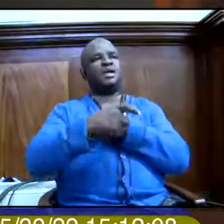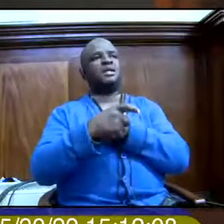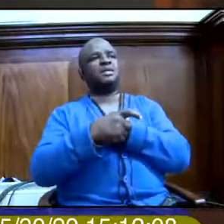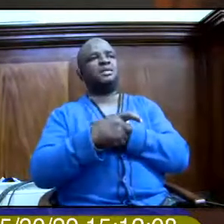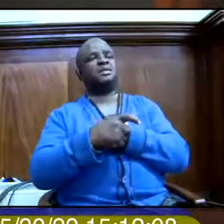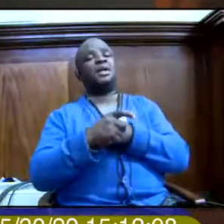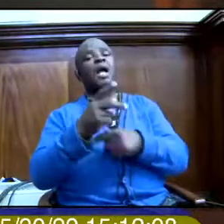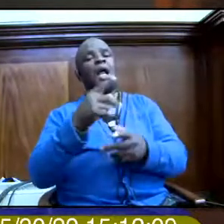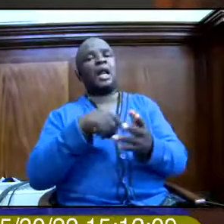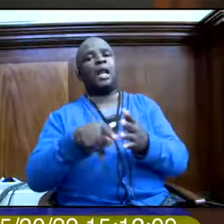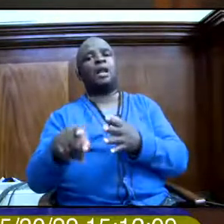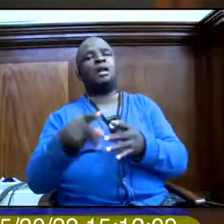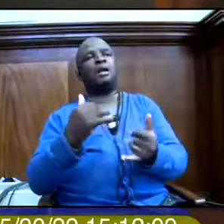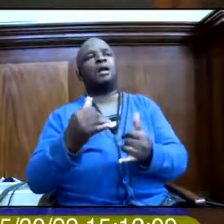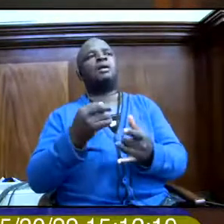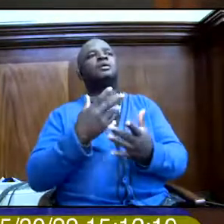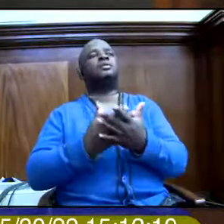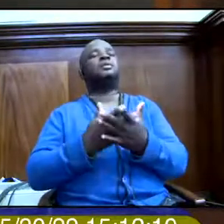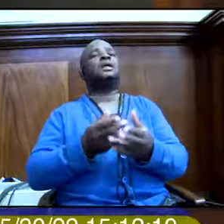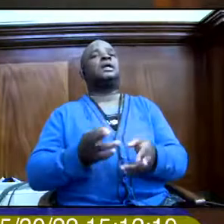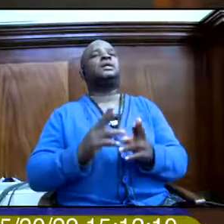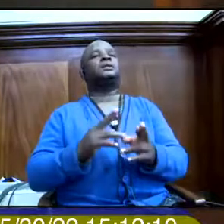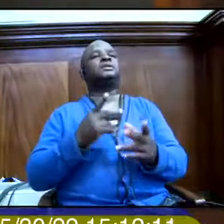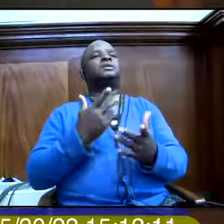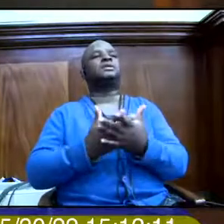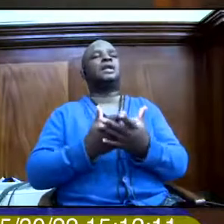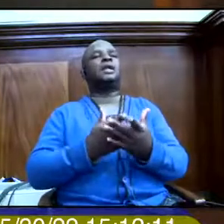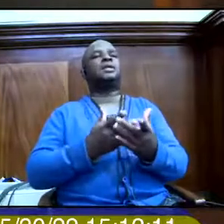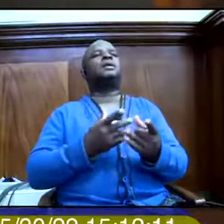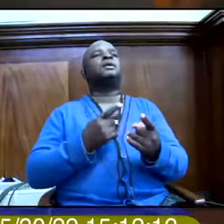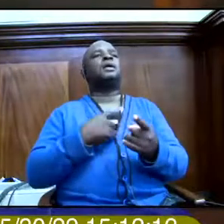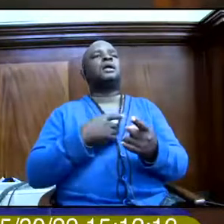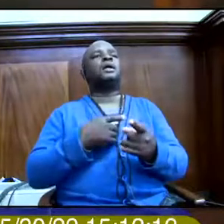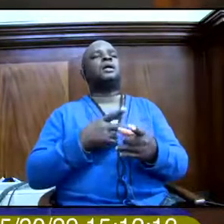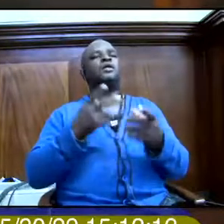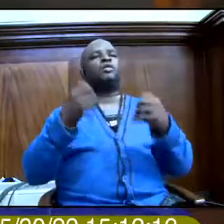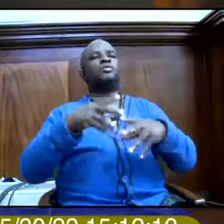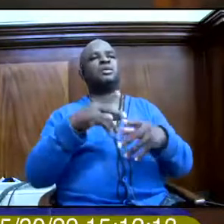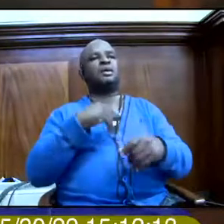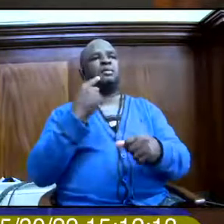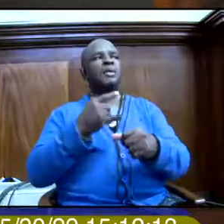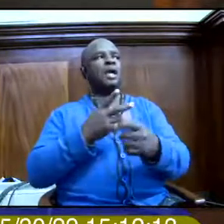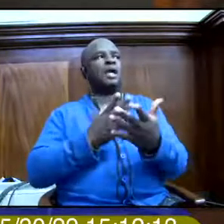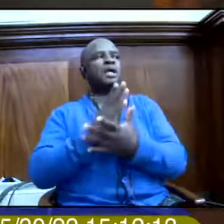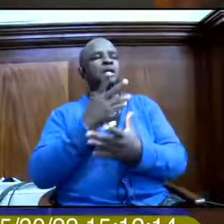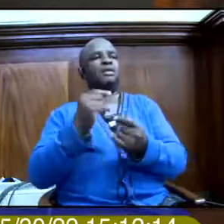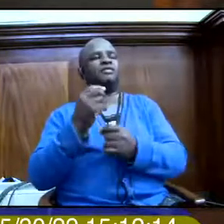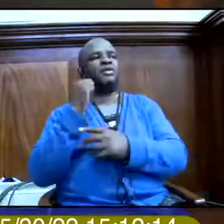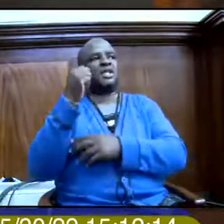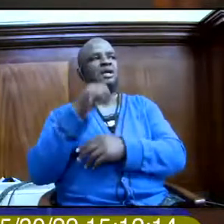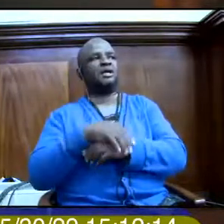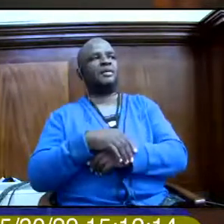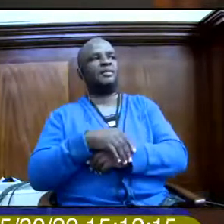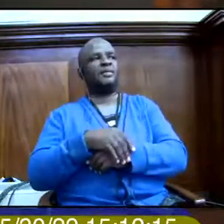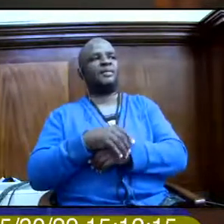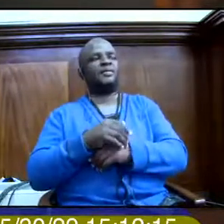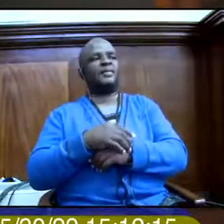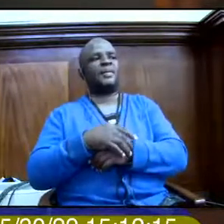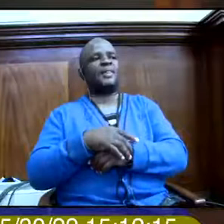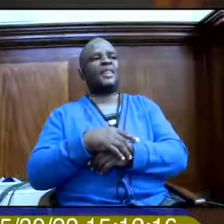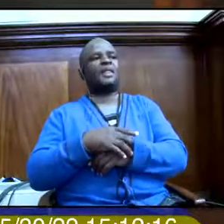meantime run the risk of having their strike interdicted the balloting guidelines are also overly